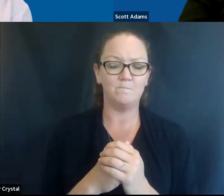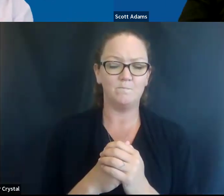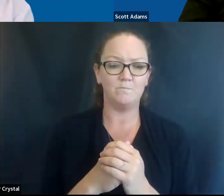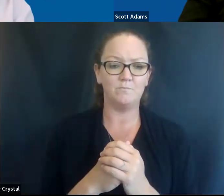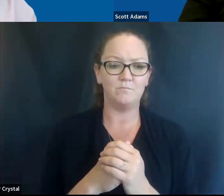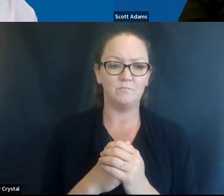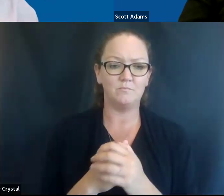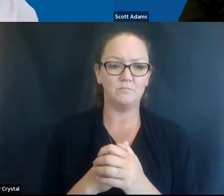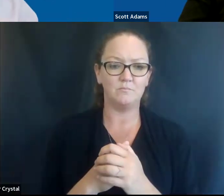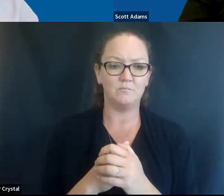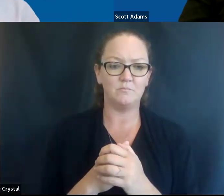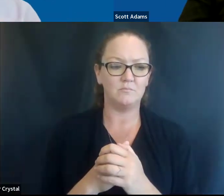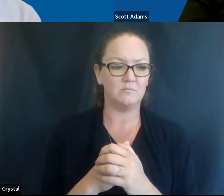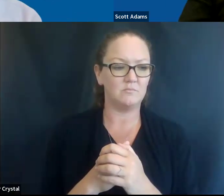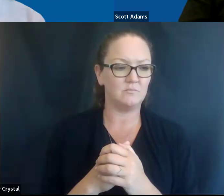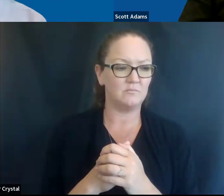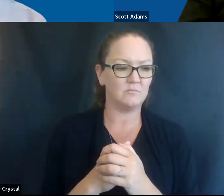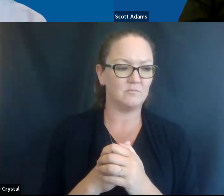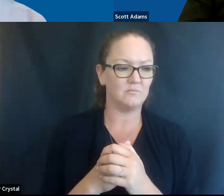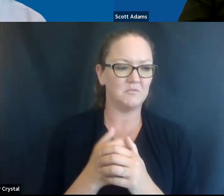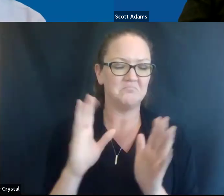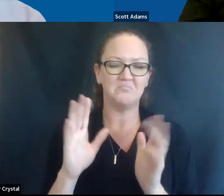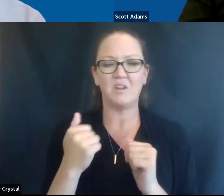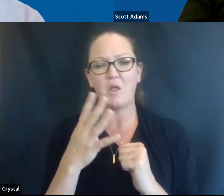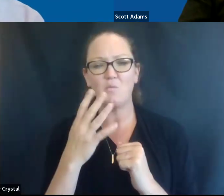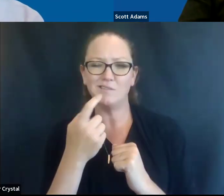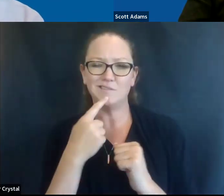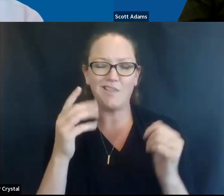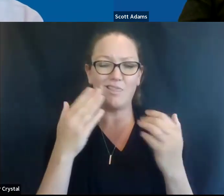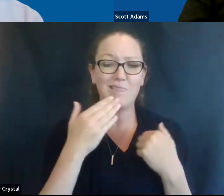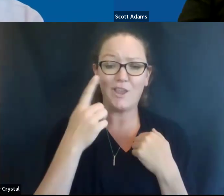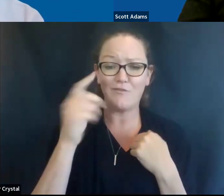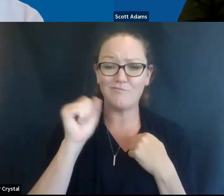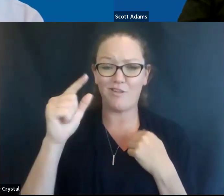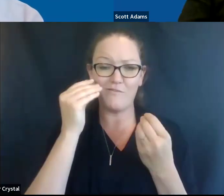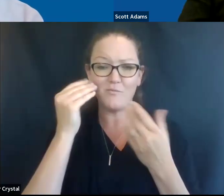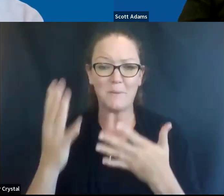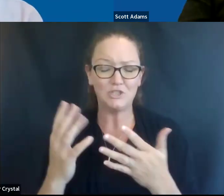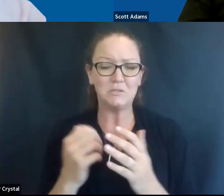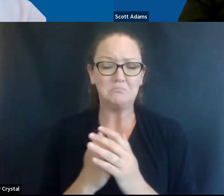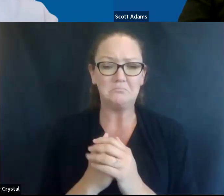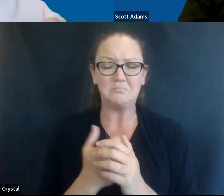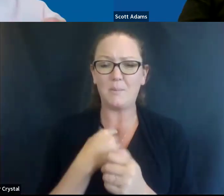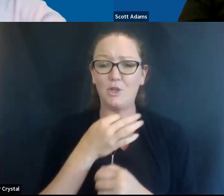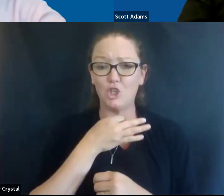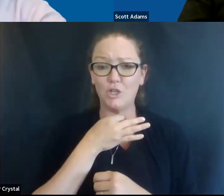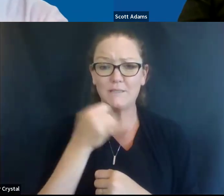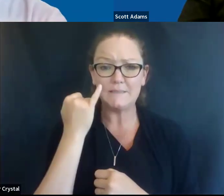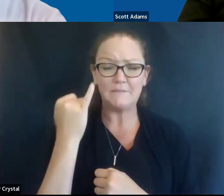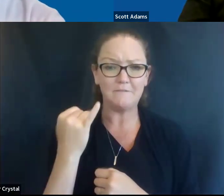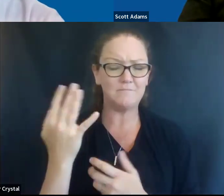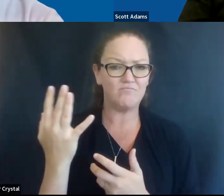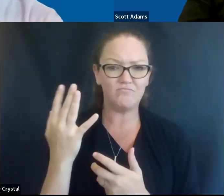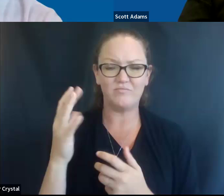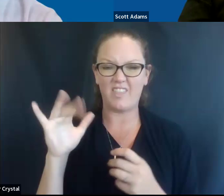So chat's not enabled right now. I just wanted to say thank you for all this information. And I was wondering if the